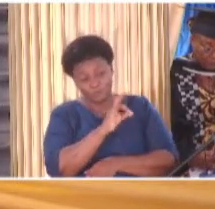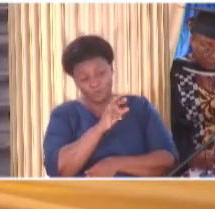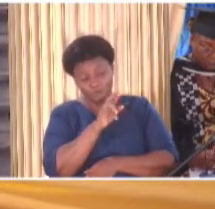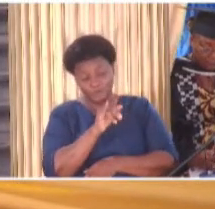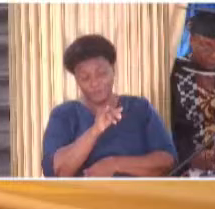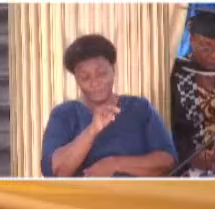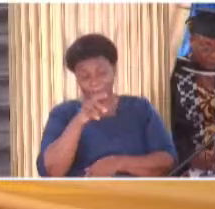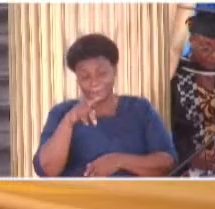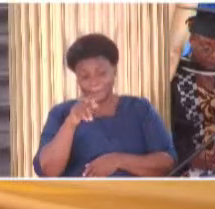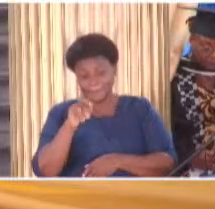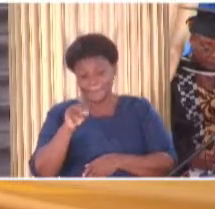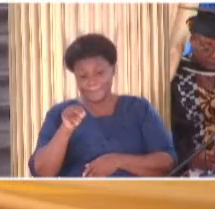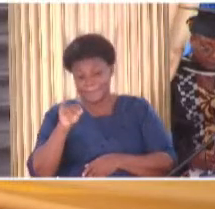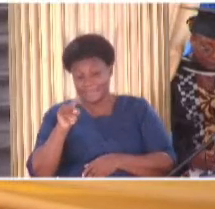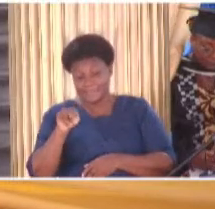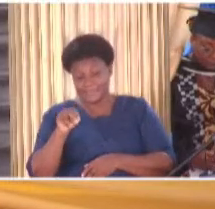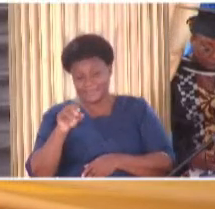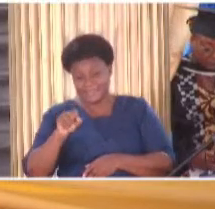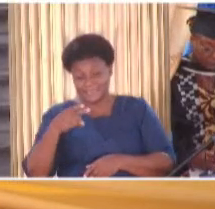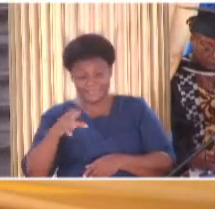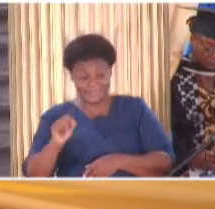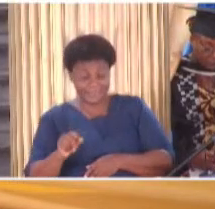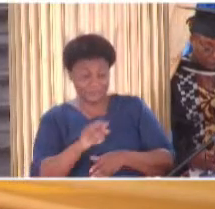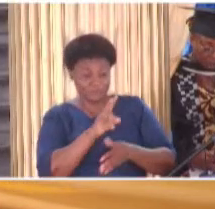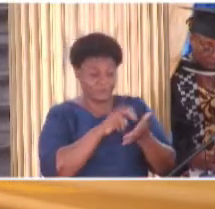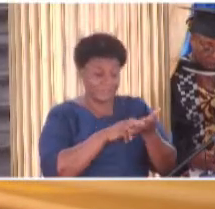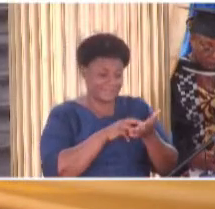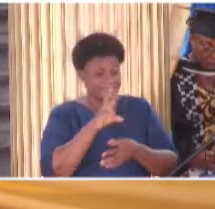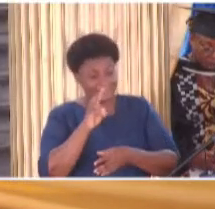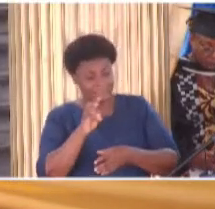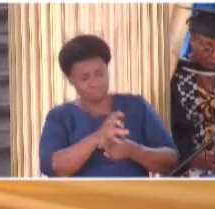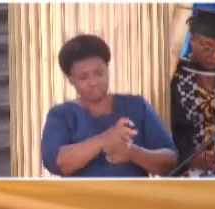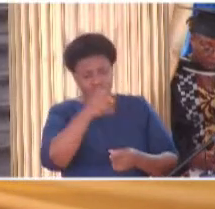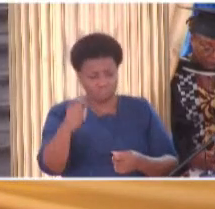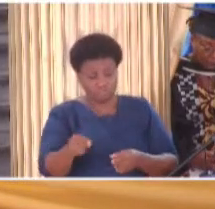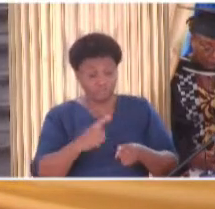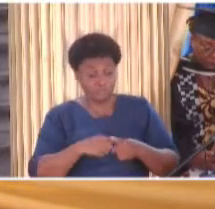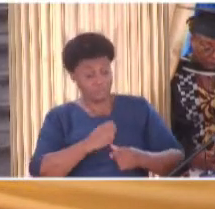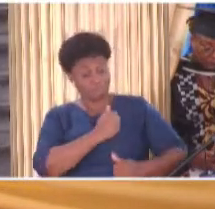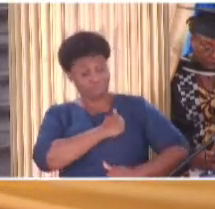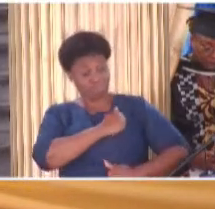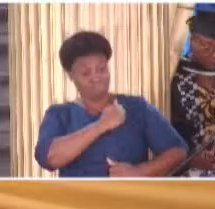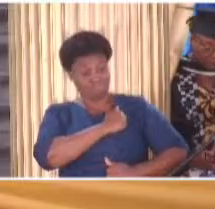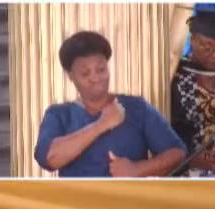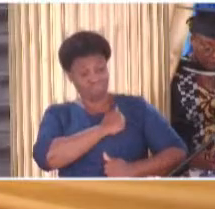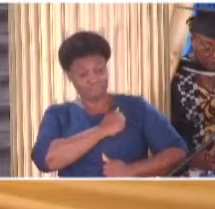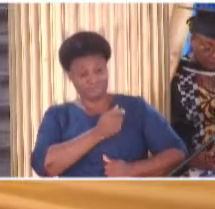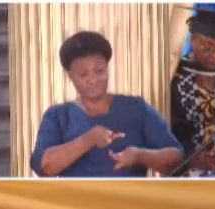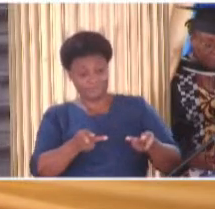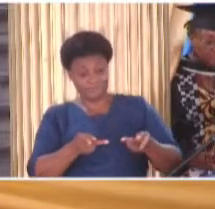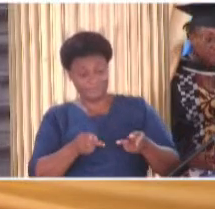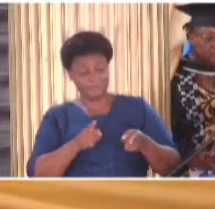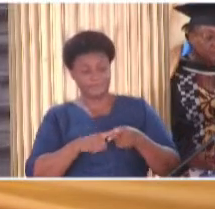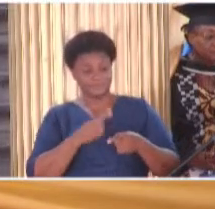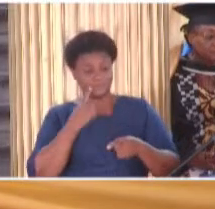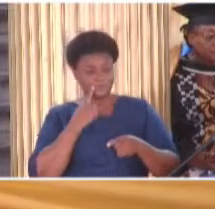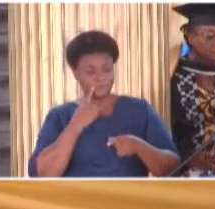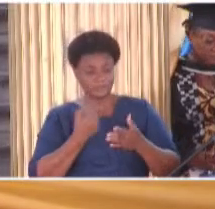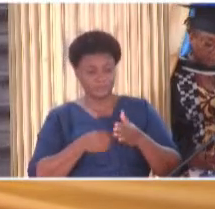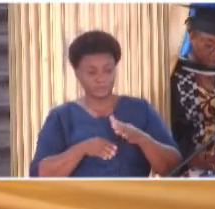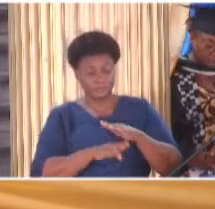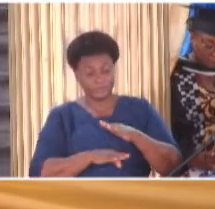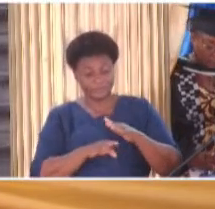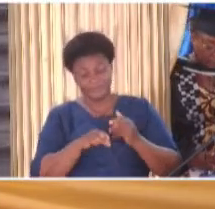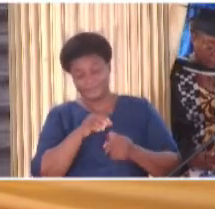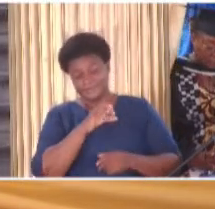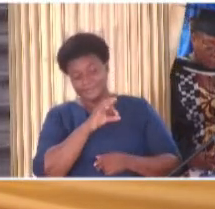School. In 2006, he was recruited into the Ghana Armed Forces as part of the Basic Infantry Training Course 2.